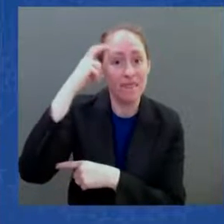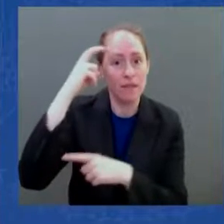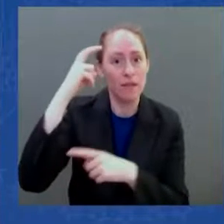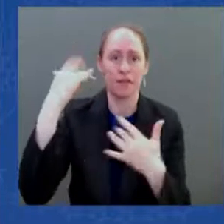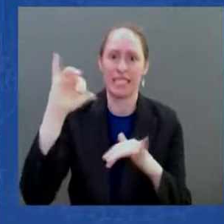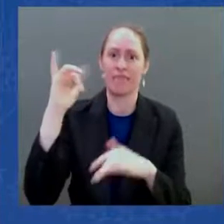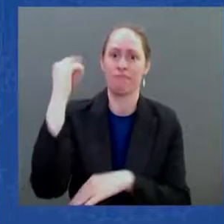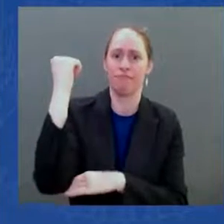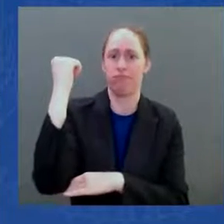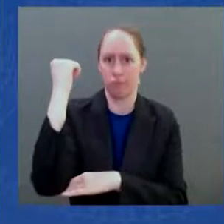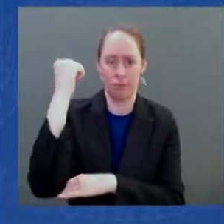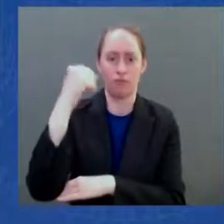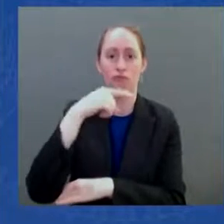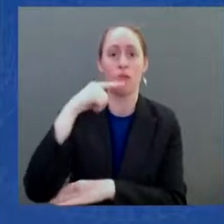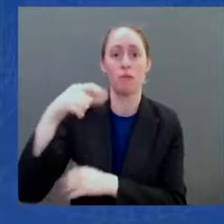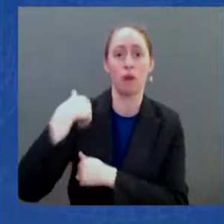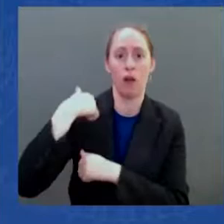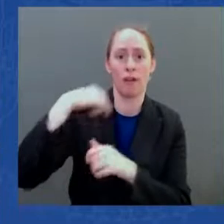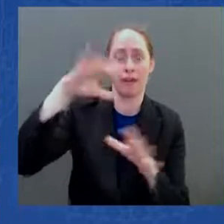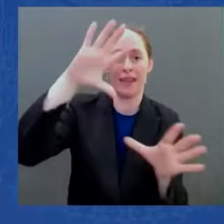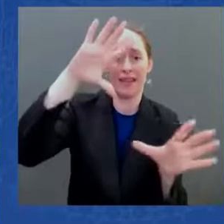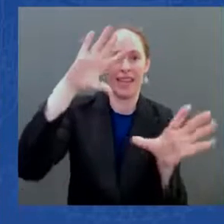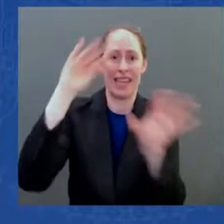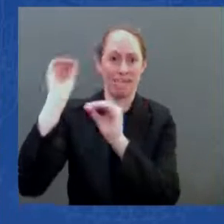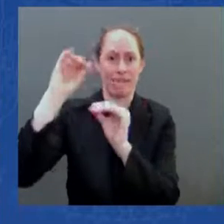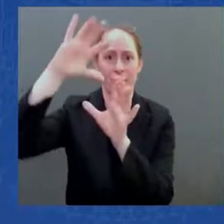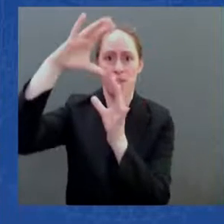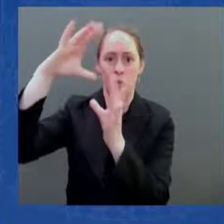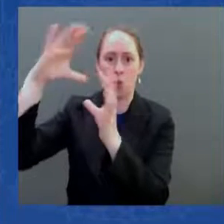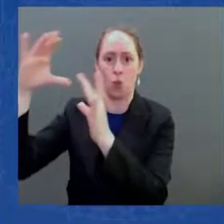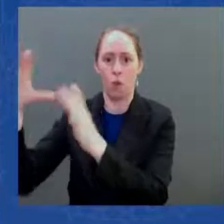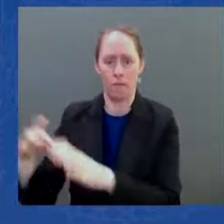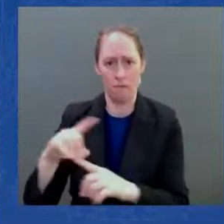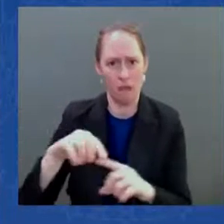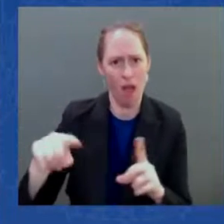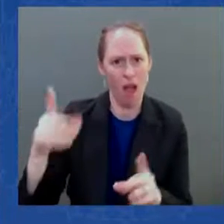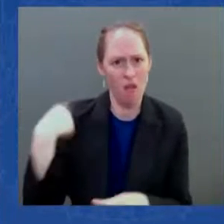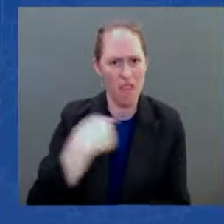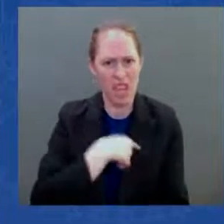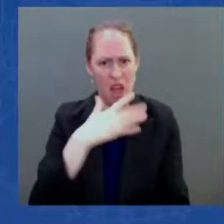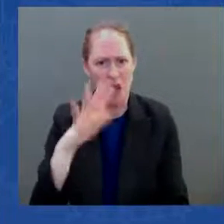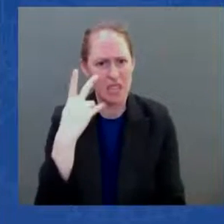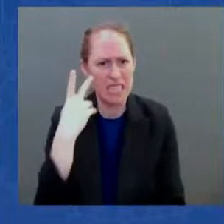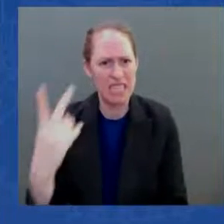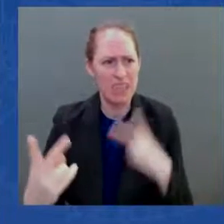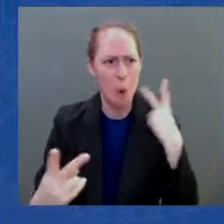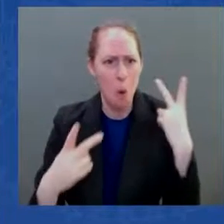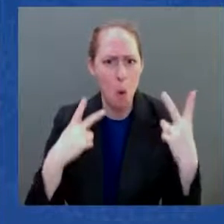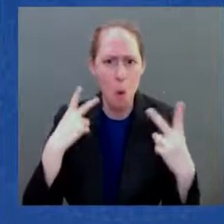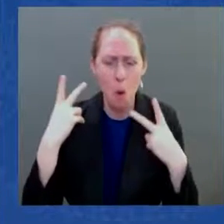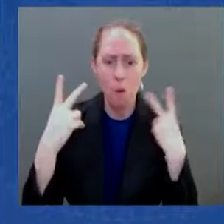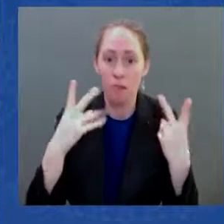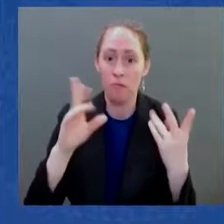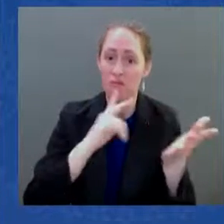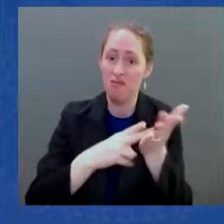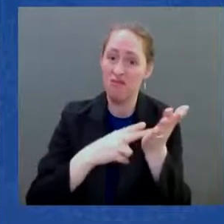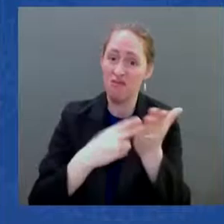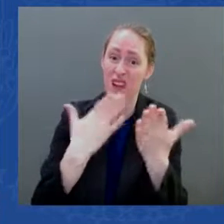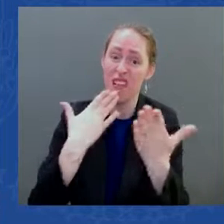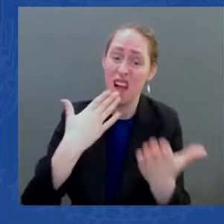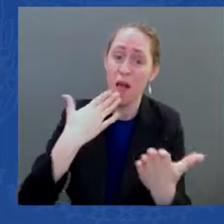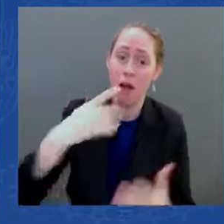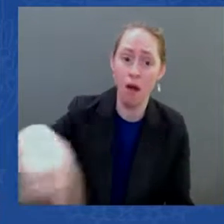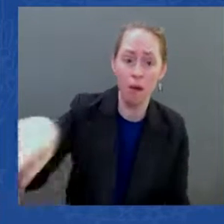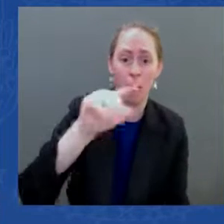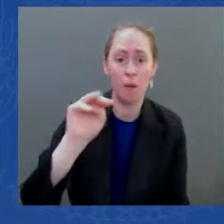give enormous credit to the folks with your agencies that are on the ground in Ukraine, in these spots. And